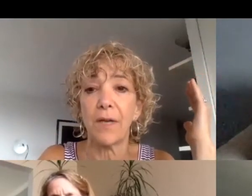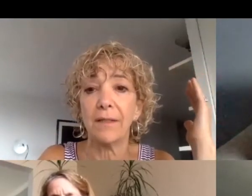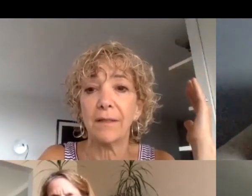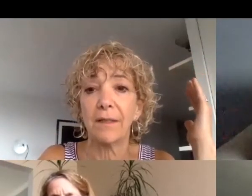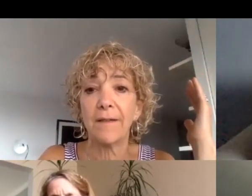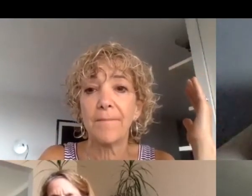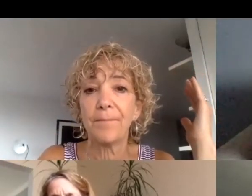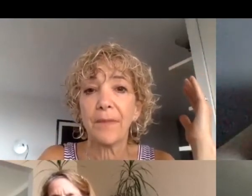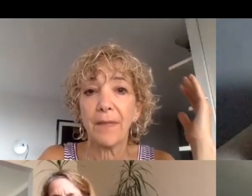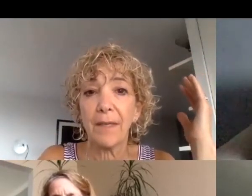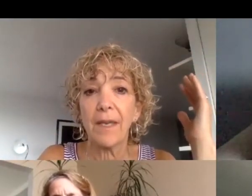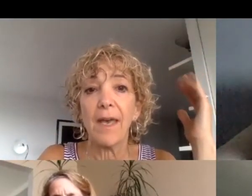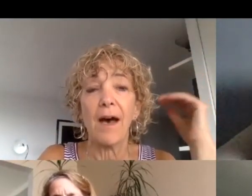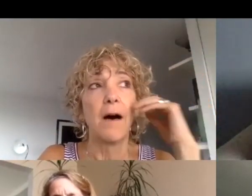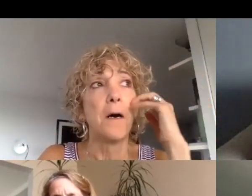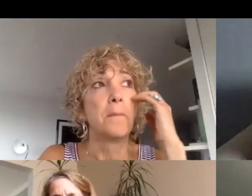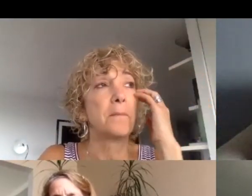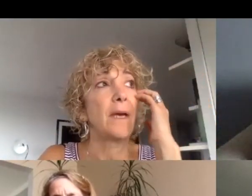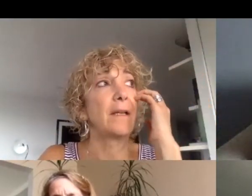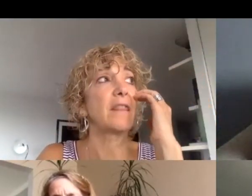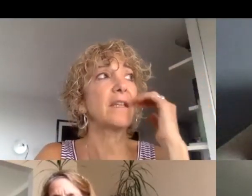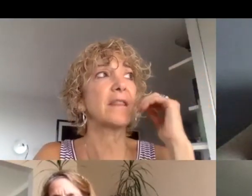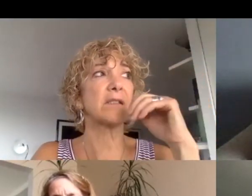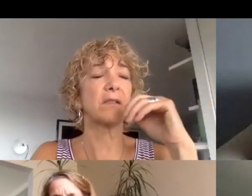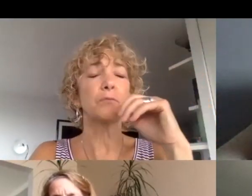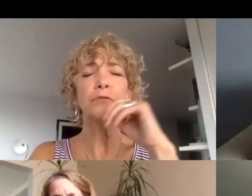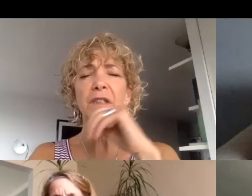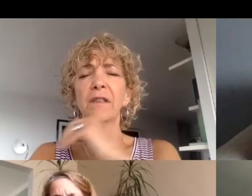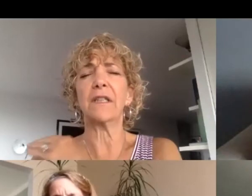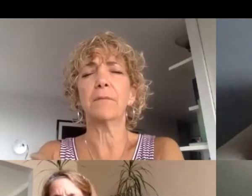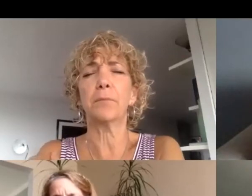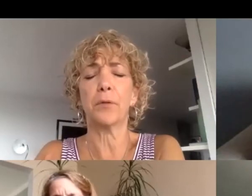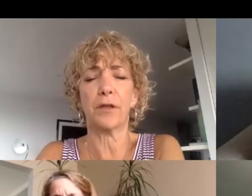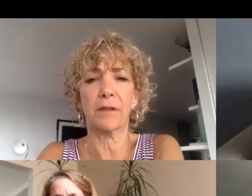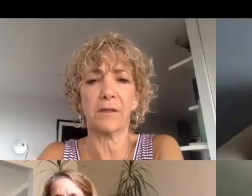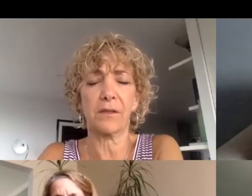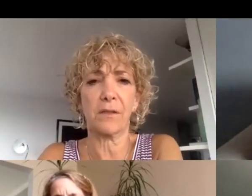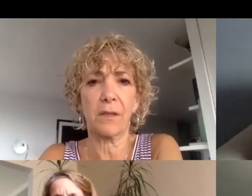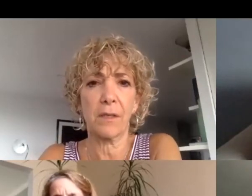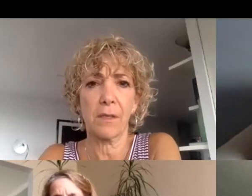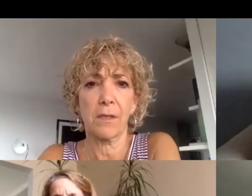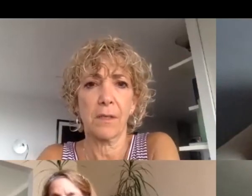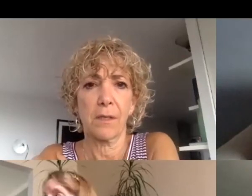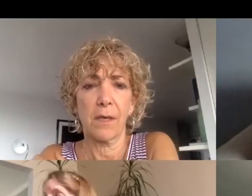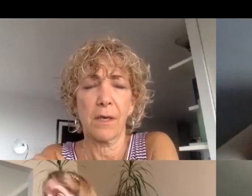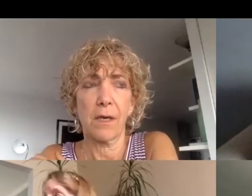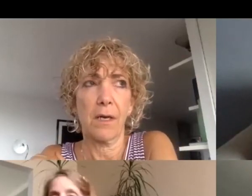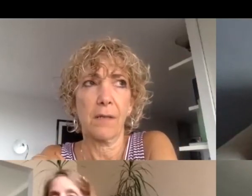communities, right? And I think that's a really important